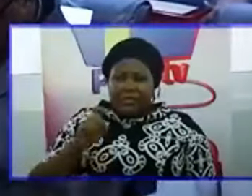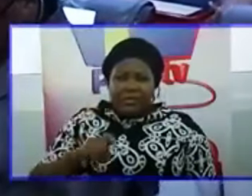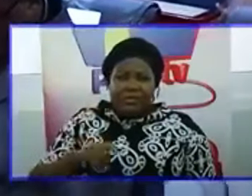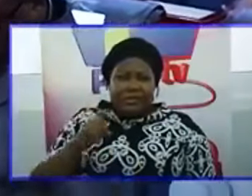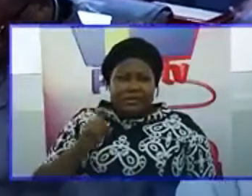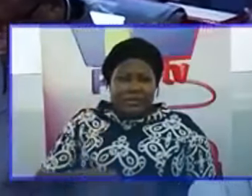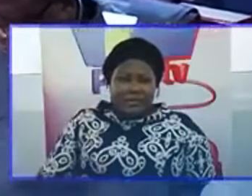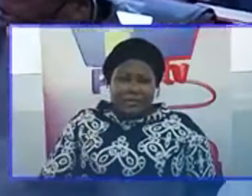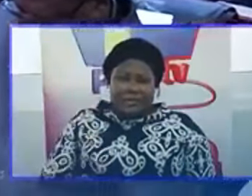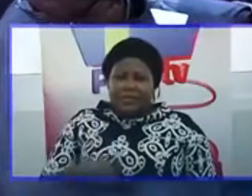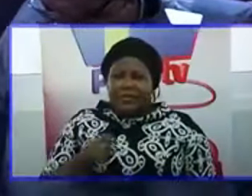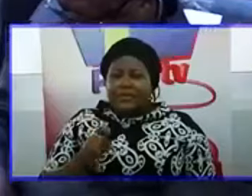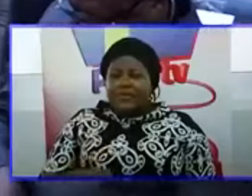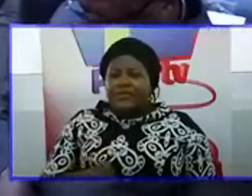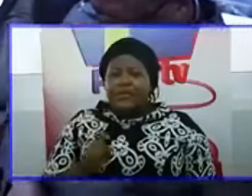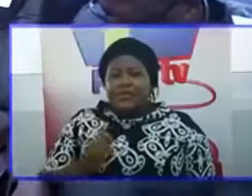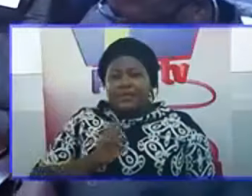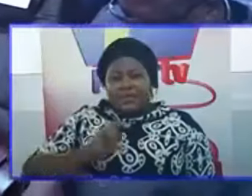yeah.